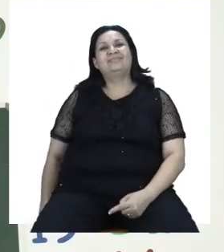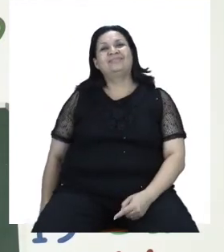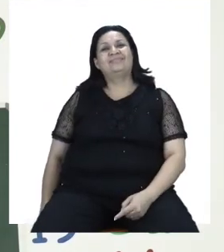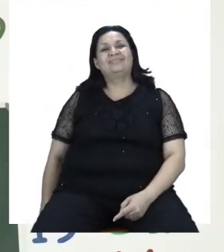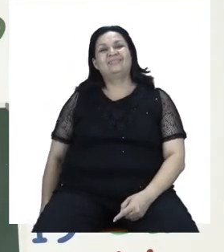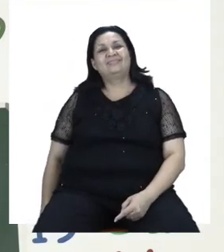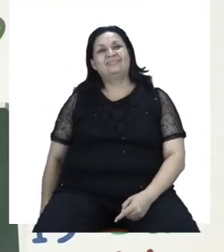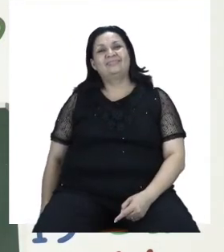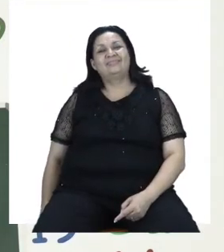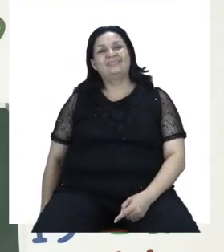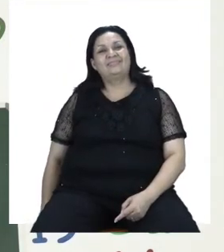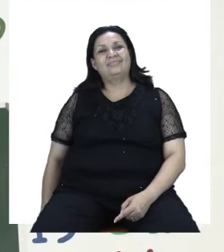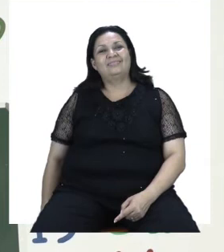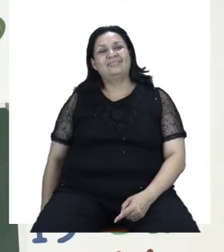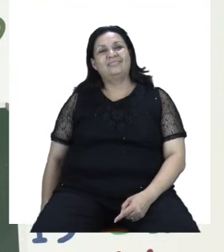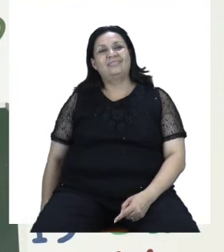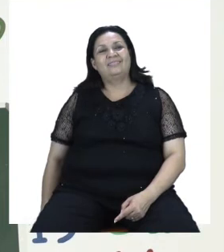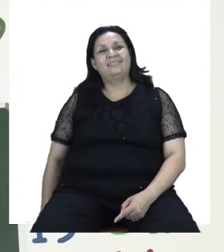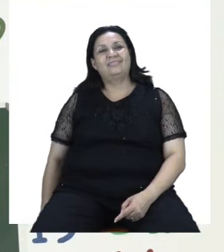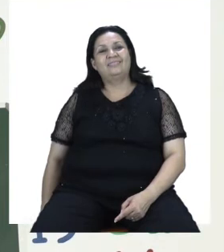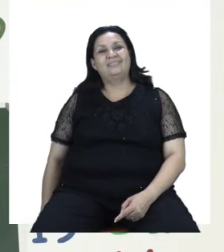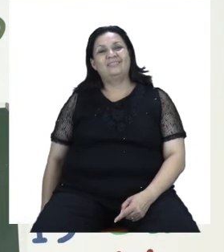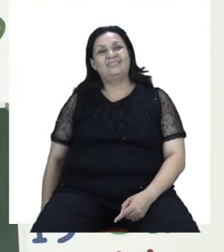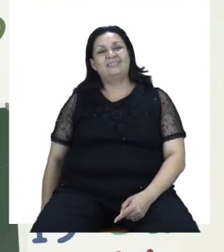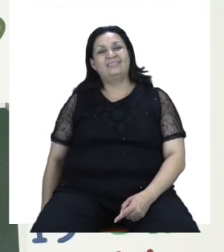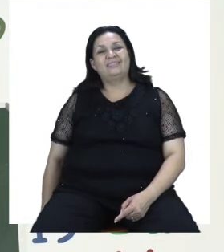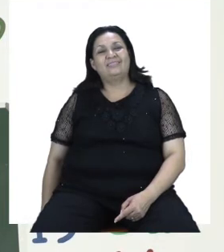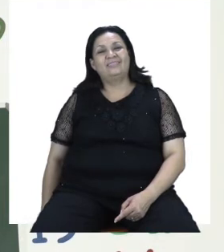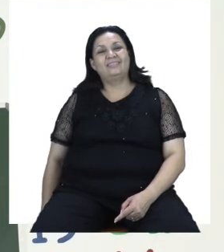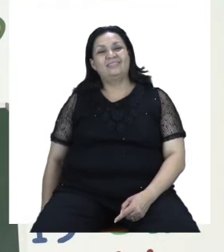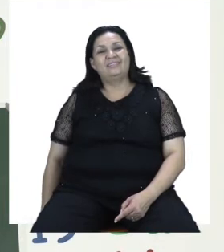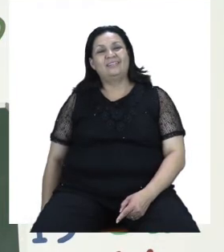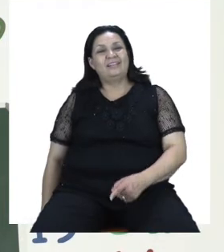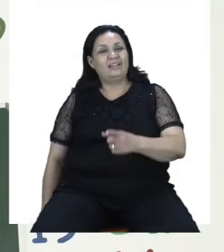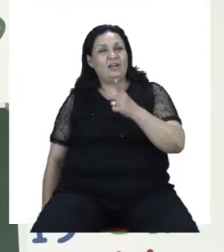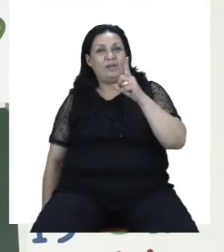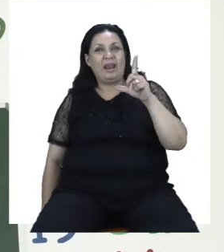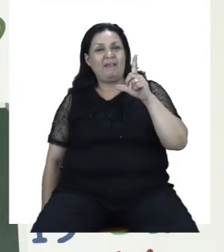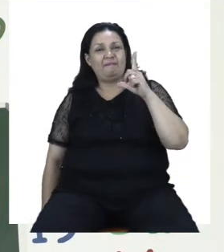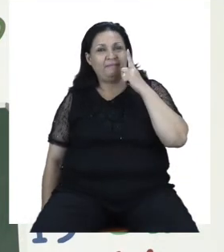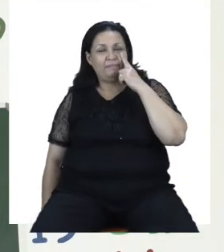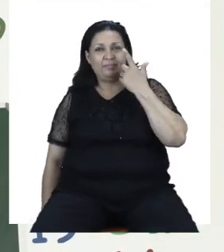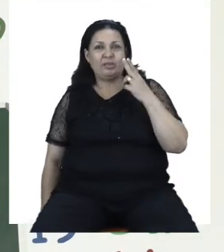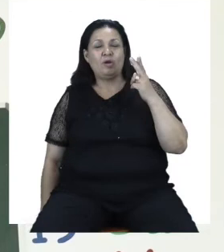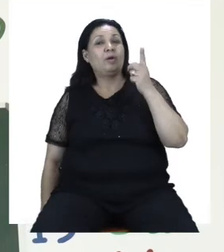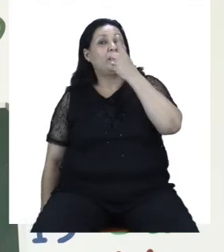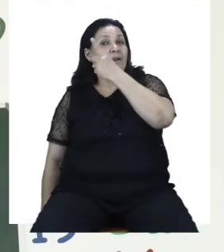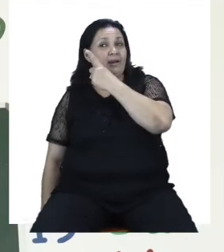doop, doop, doop. Teacher is wrong because this is the left. I